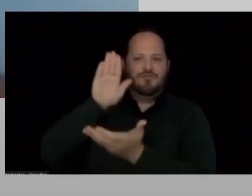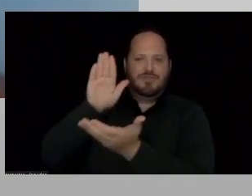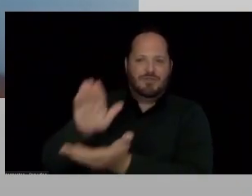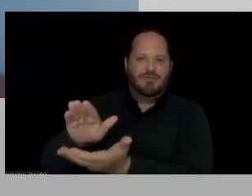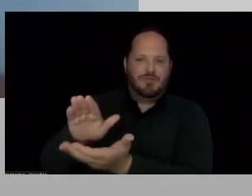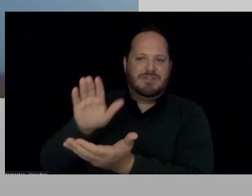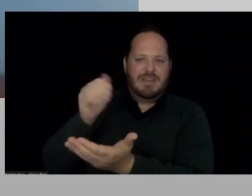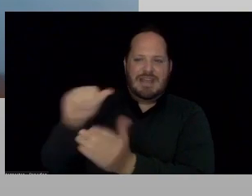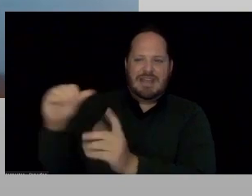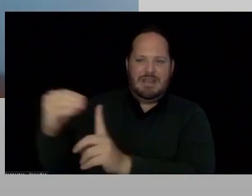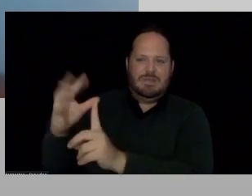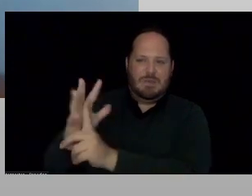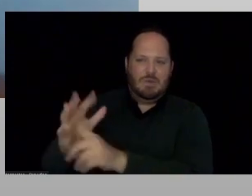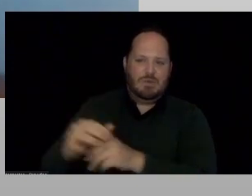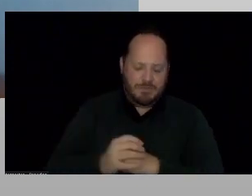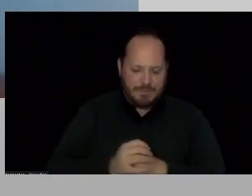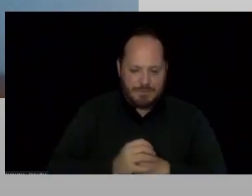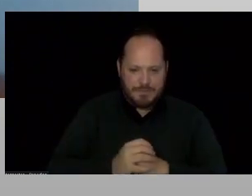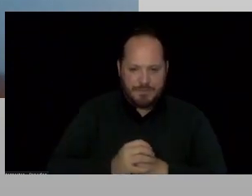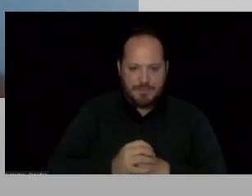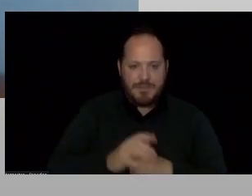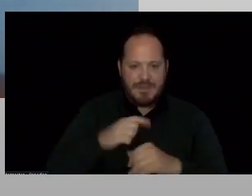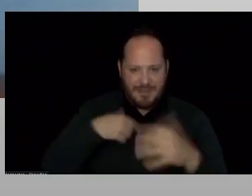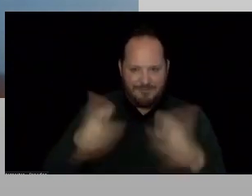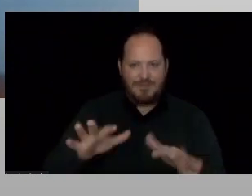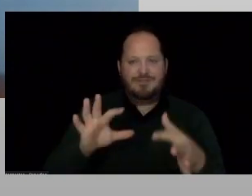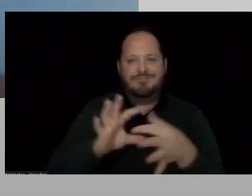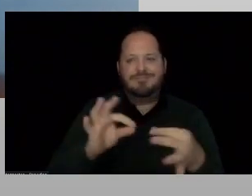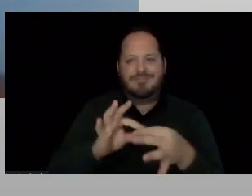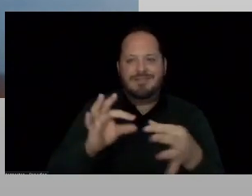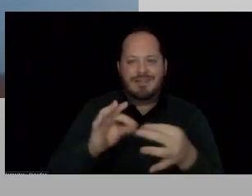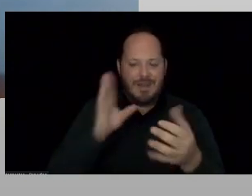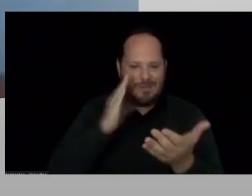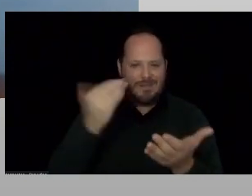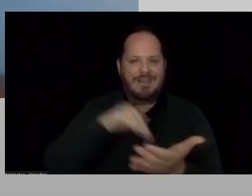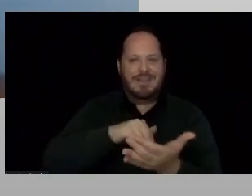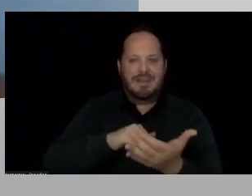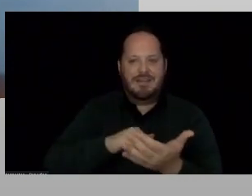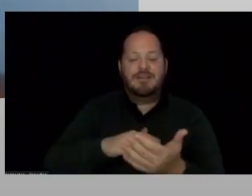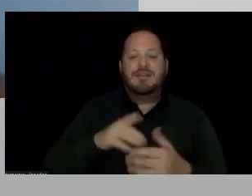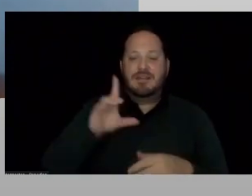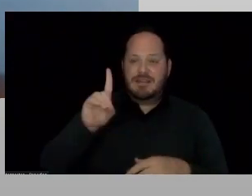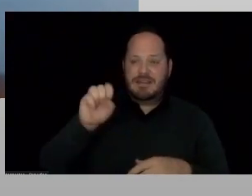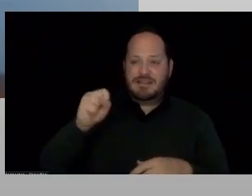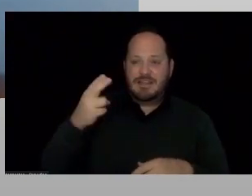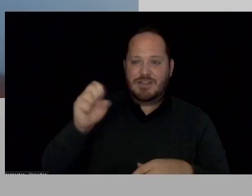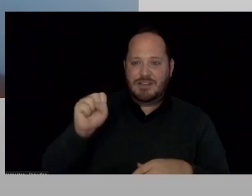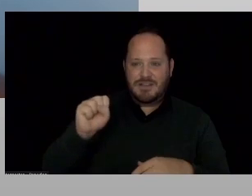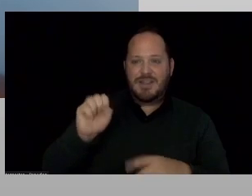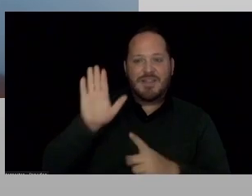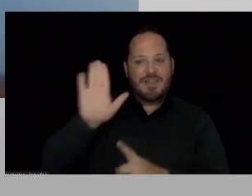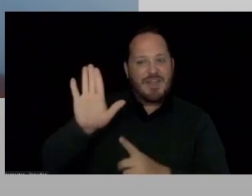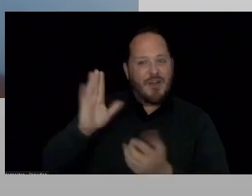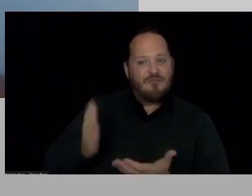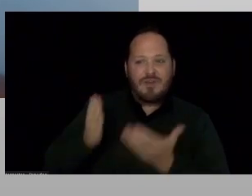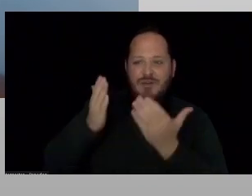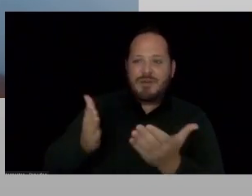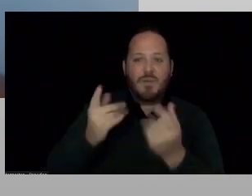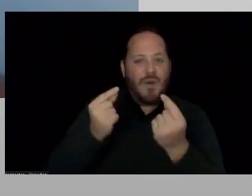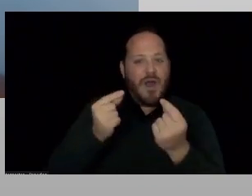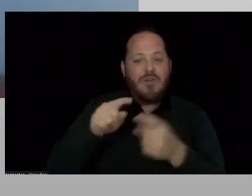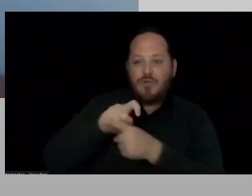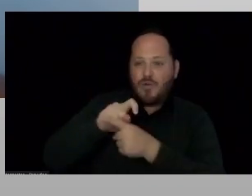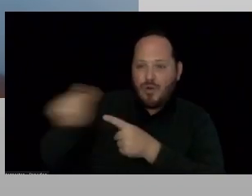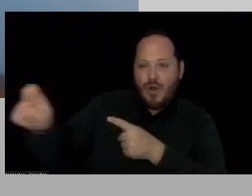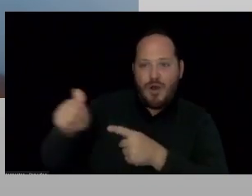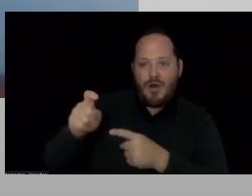much. The DSHS recommendation to call your client before arriving is critical. It will help you know if she feels